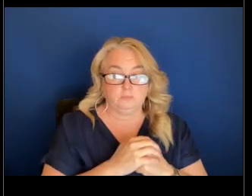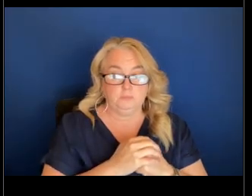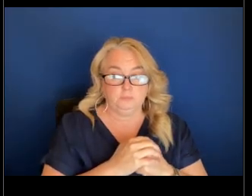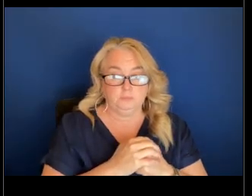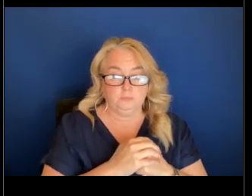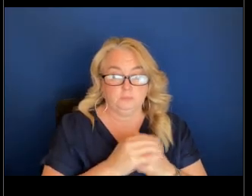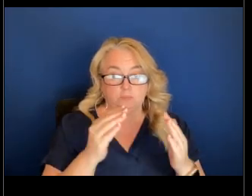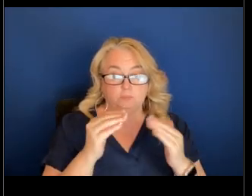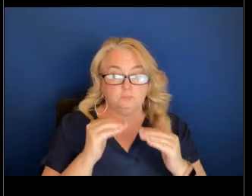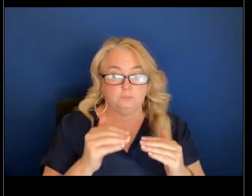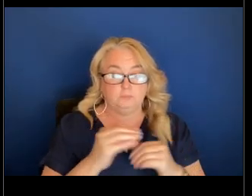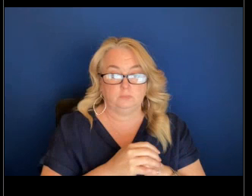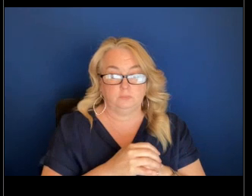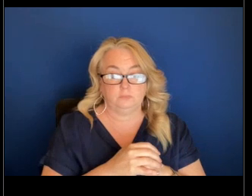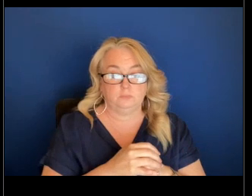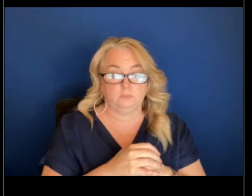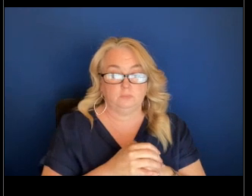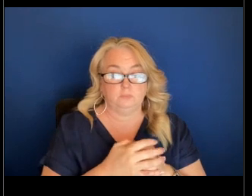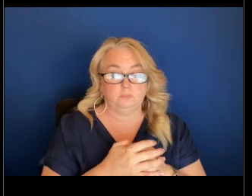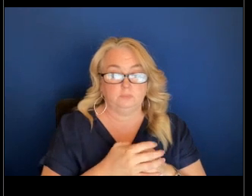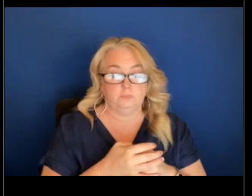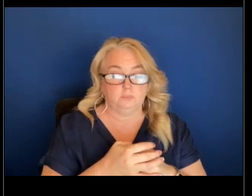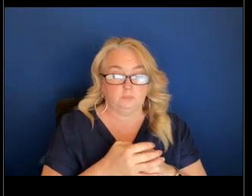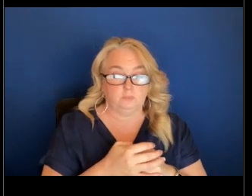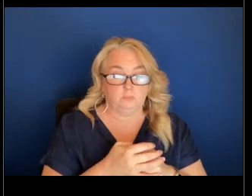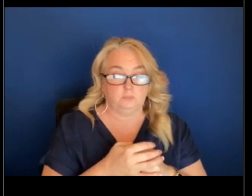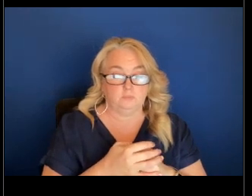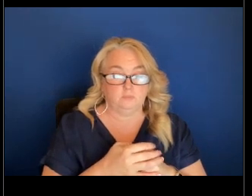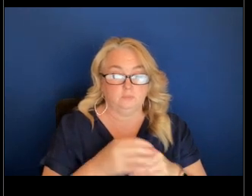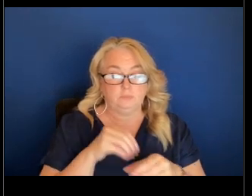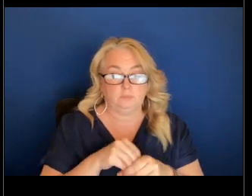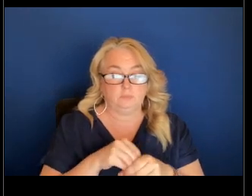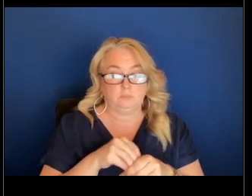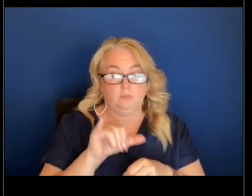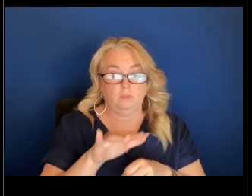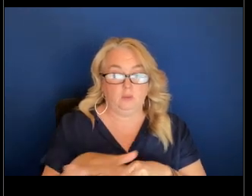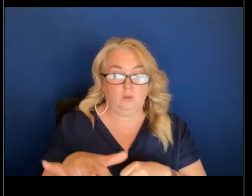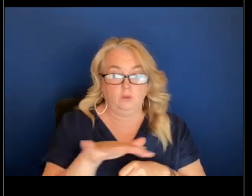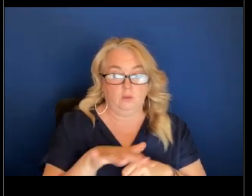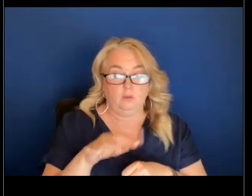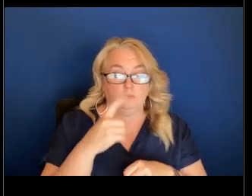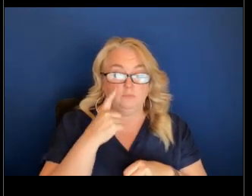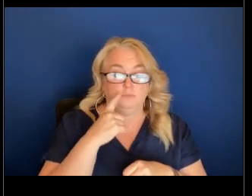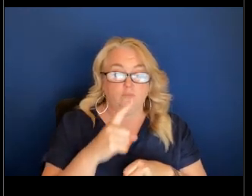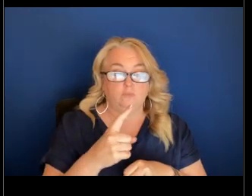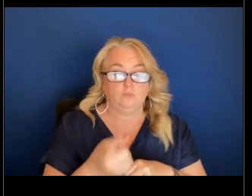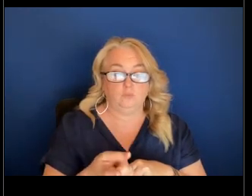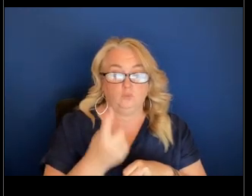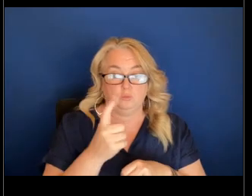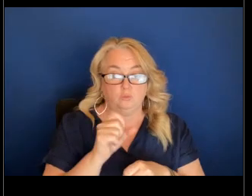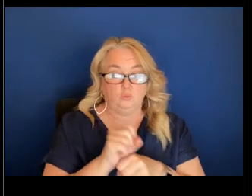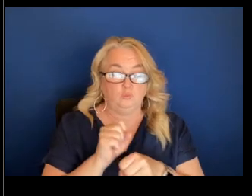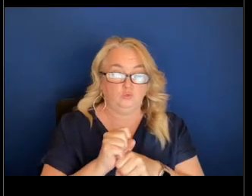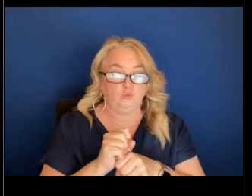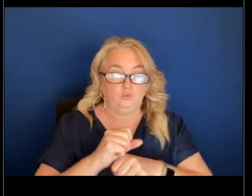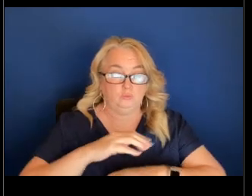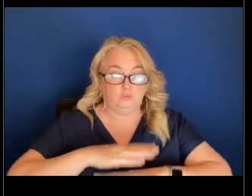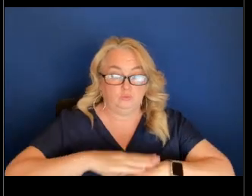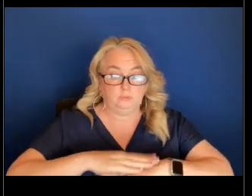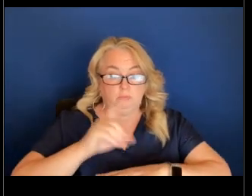Moving on to knowledge check 4. In a craft area, at least one work surface must